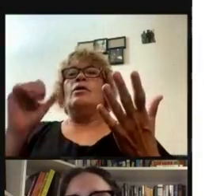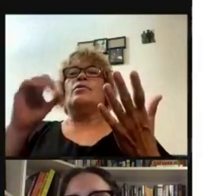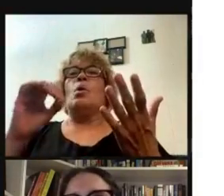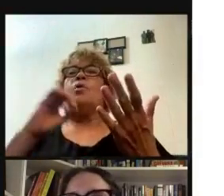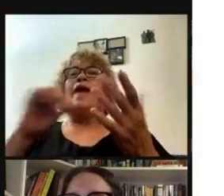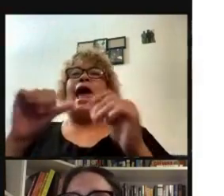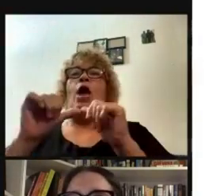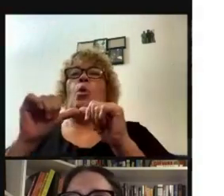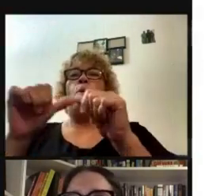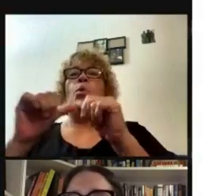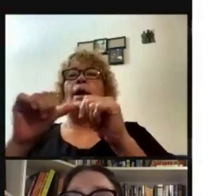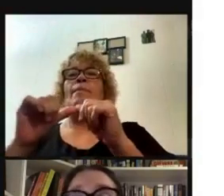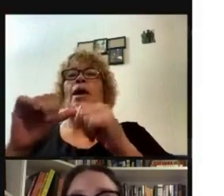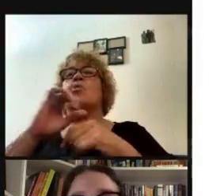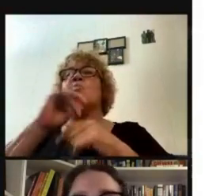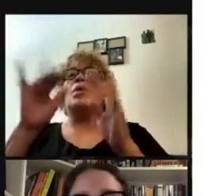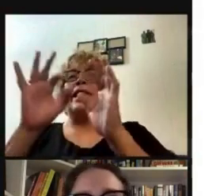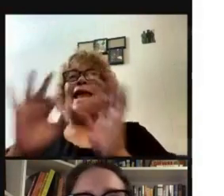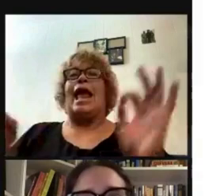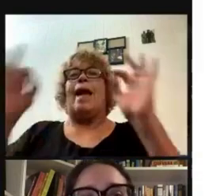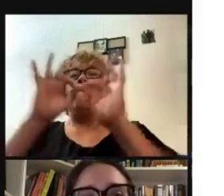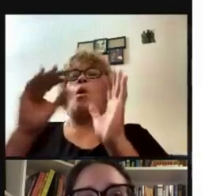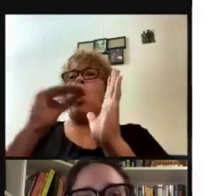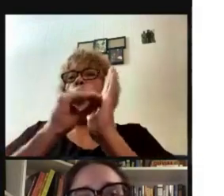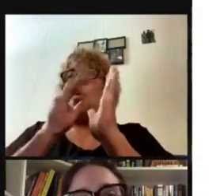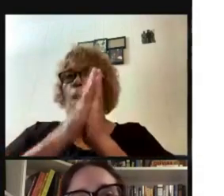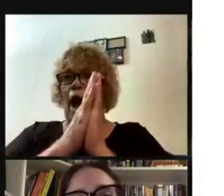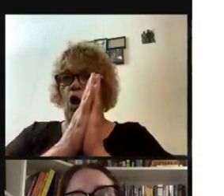remain really important records of the way that